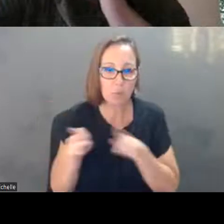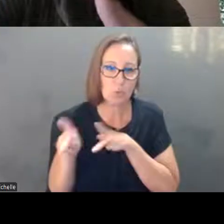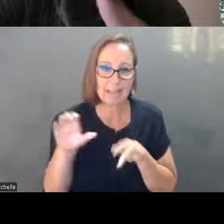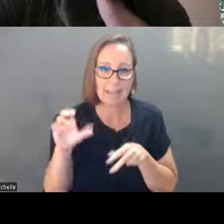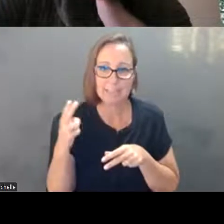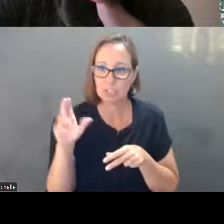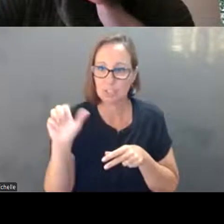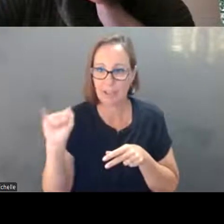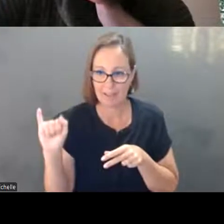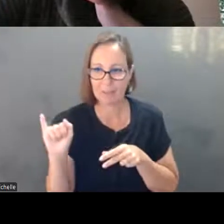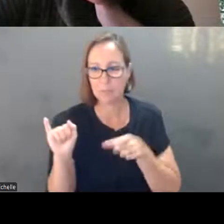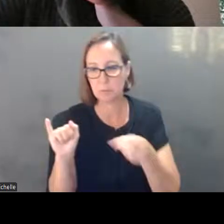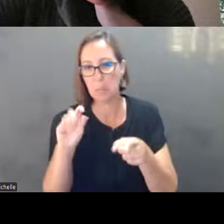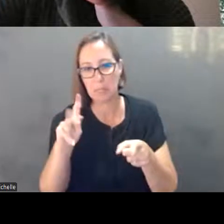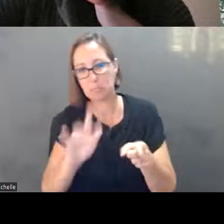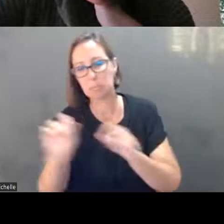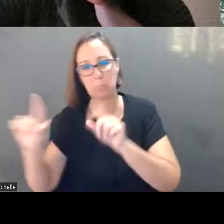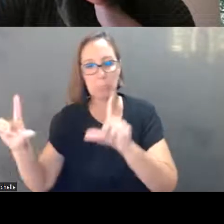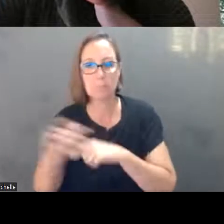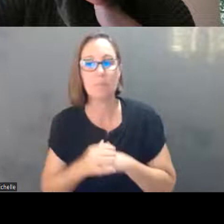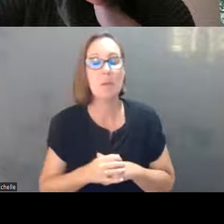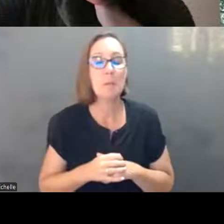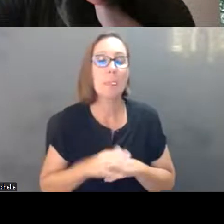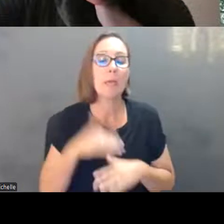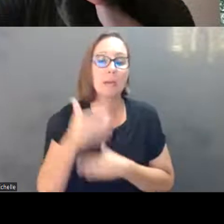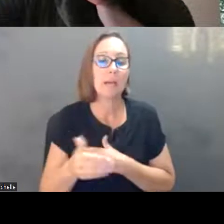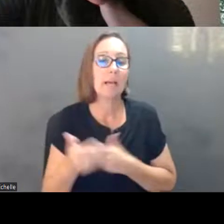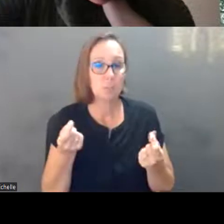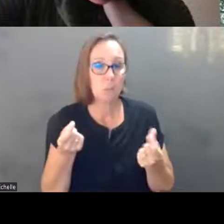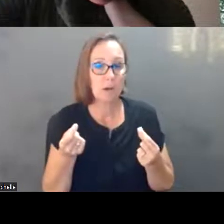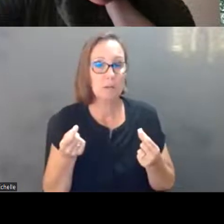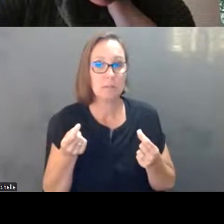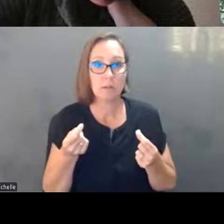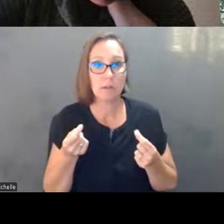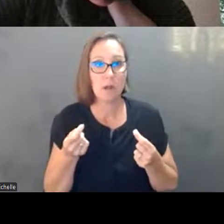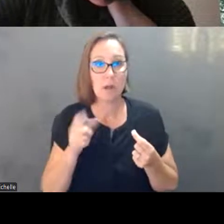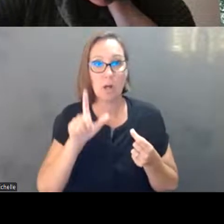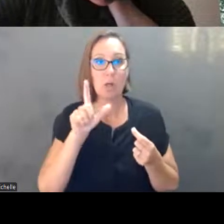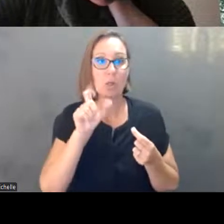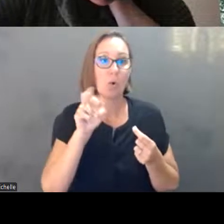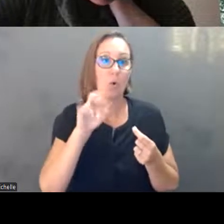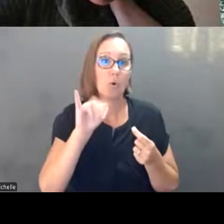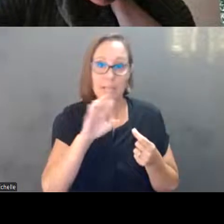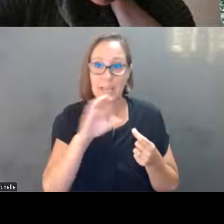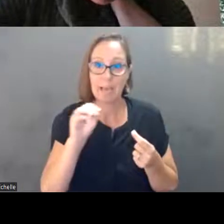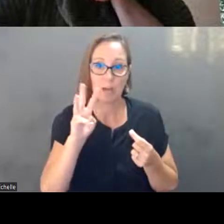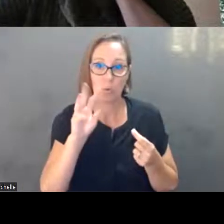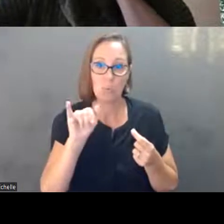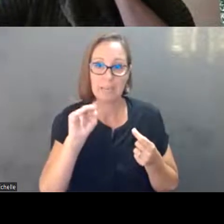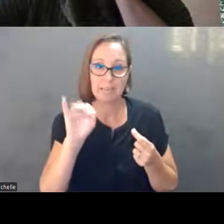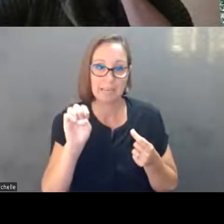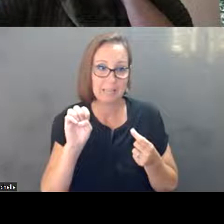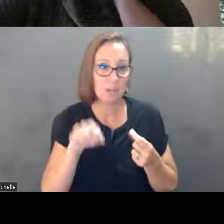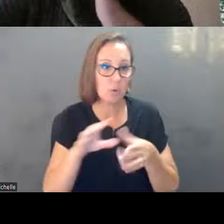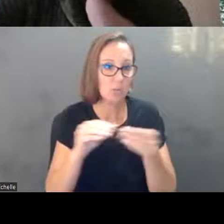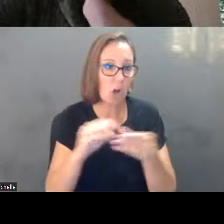so one next slide I wanted to move to. So I think both Lori and Winnie, when you were talking about